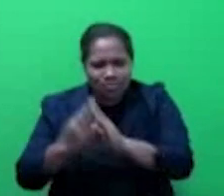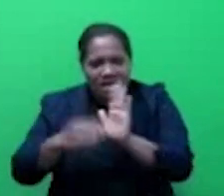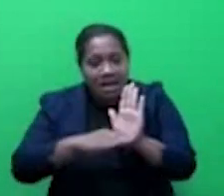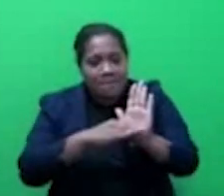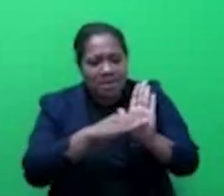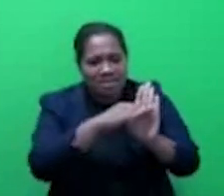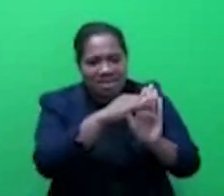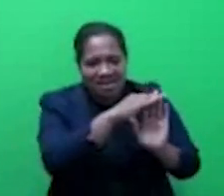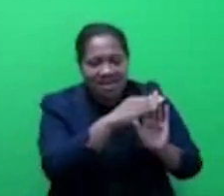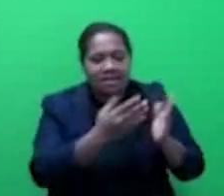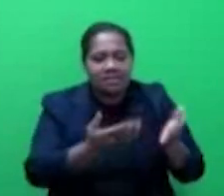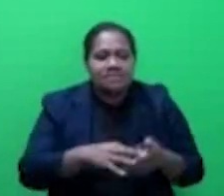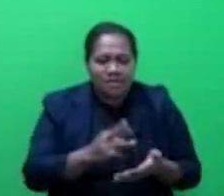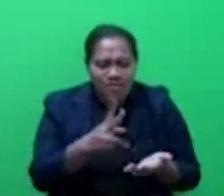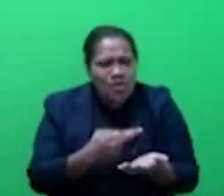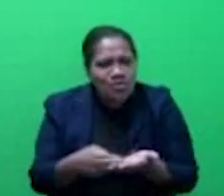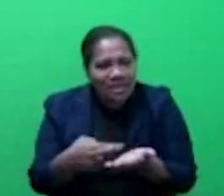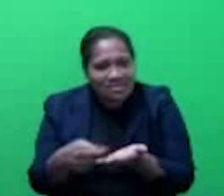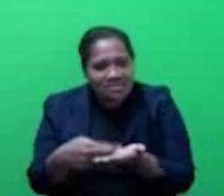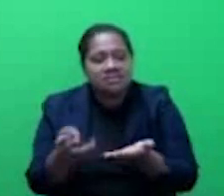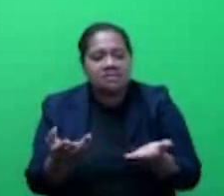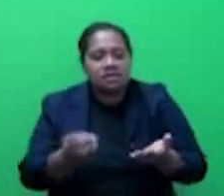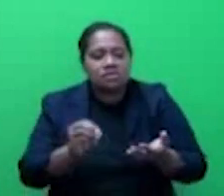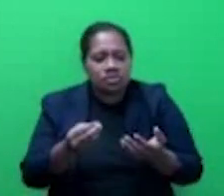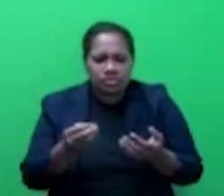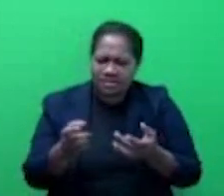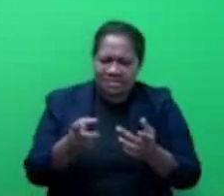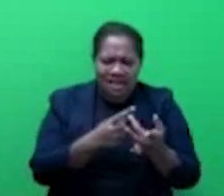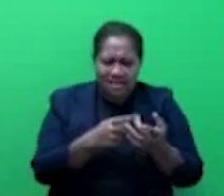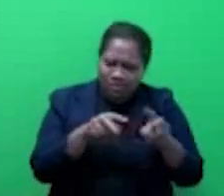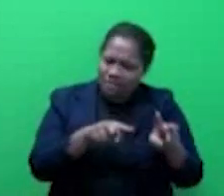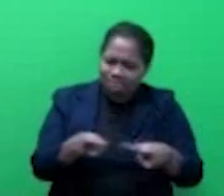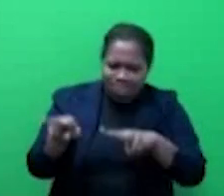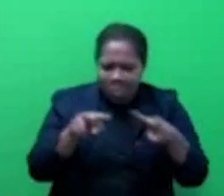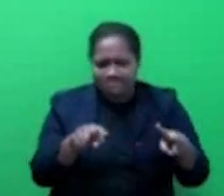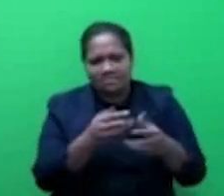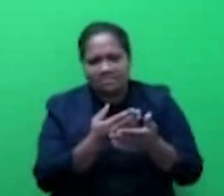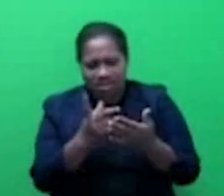is being made from all directions to build the housing stock in Fiji.